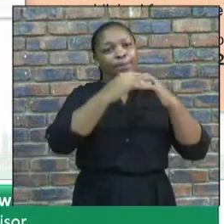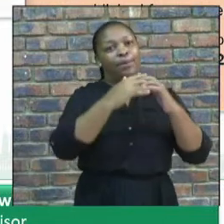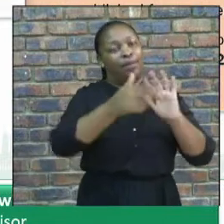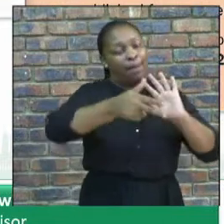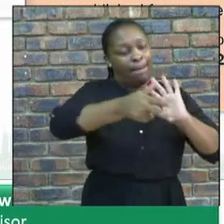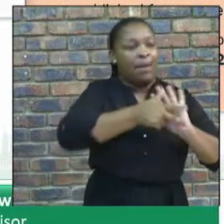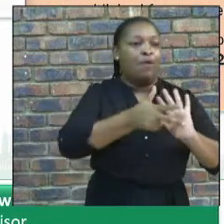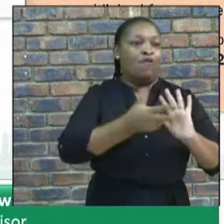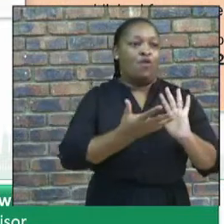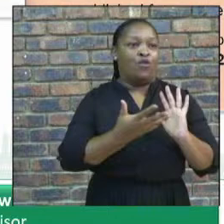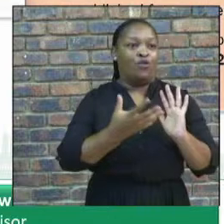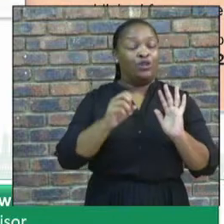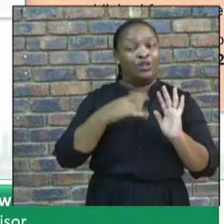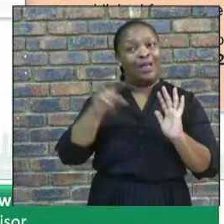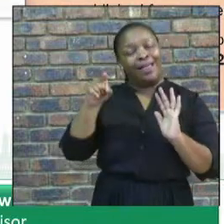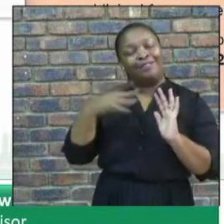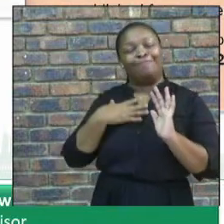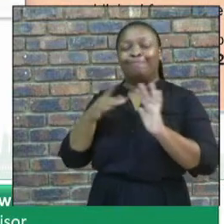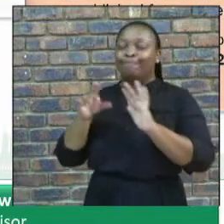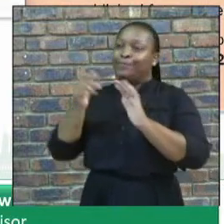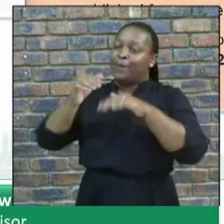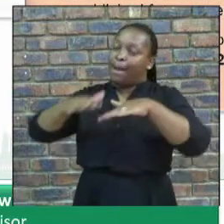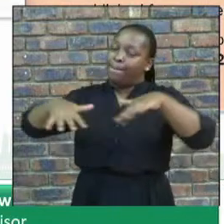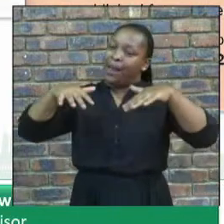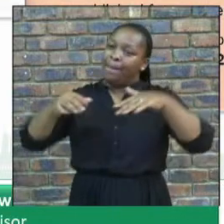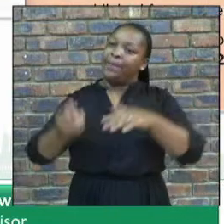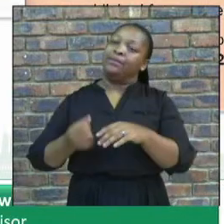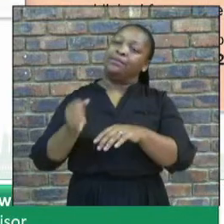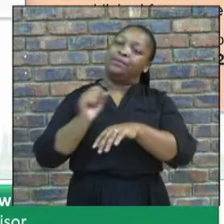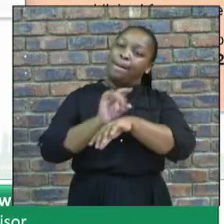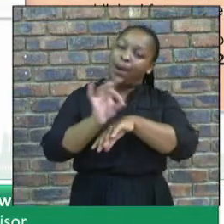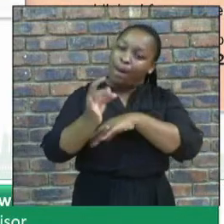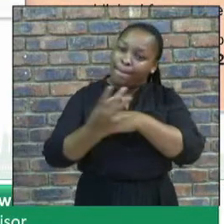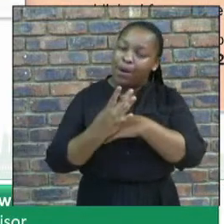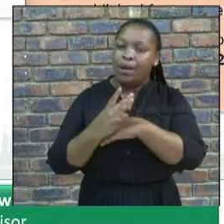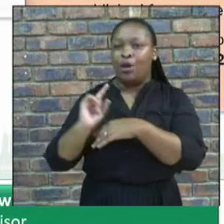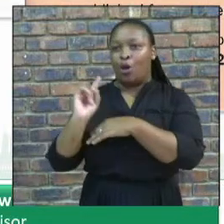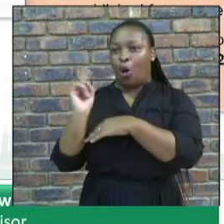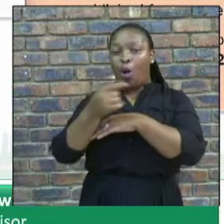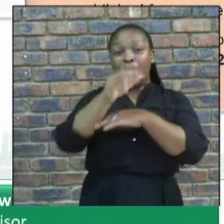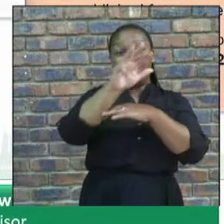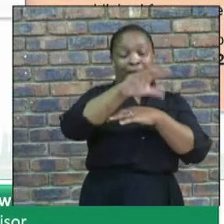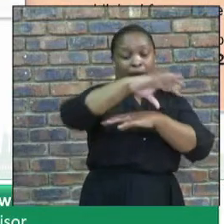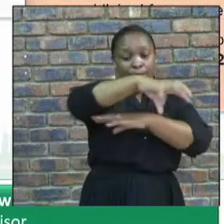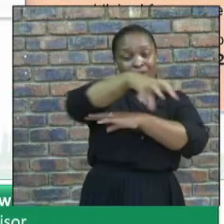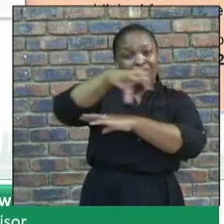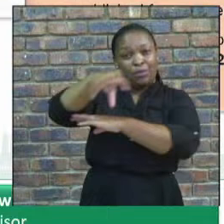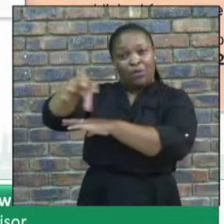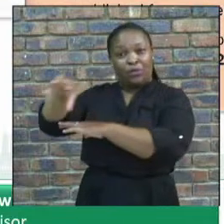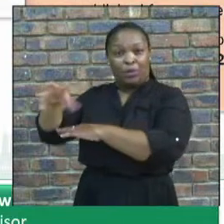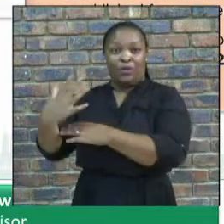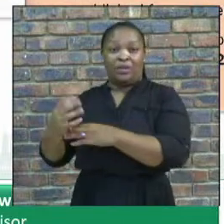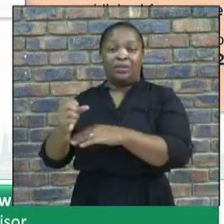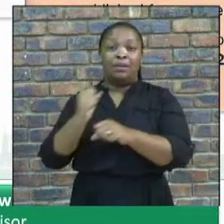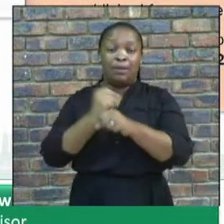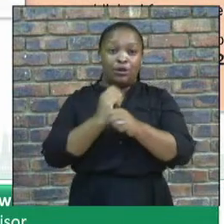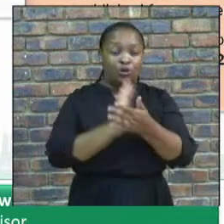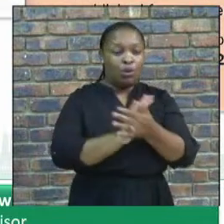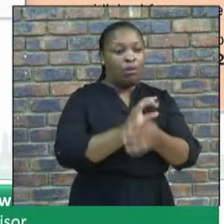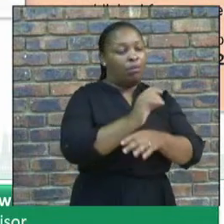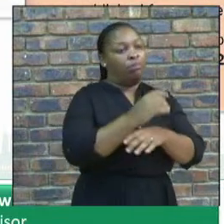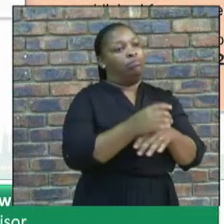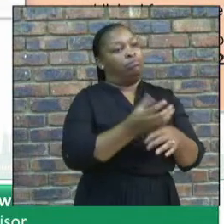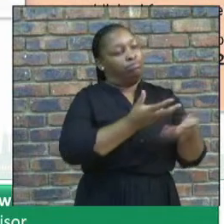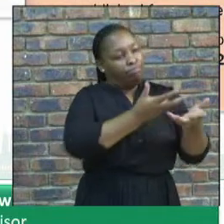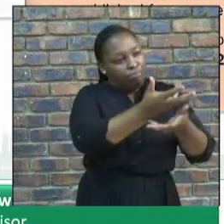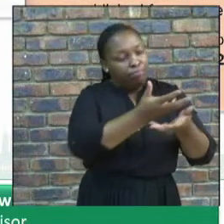consulted in all the 9 provinces, and in